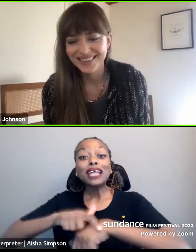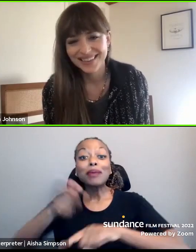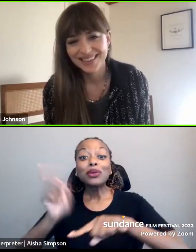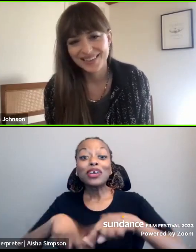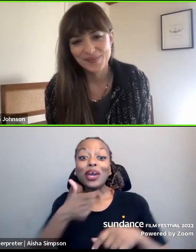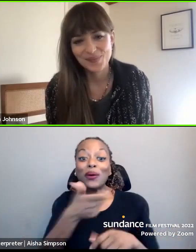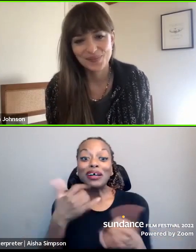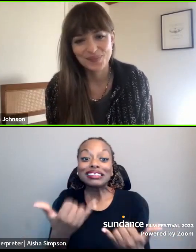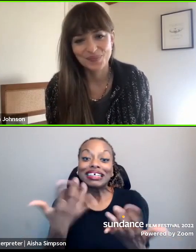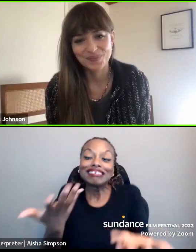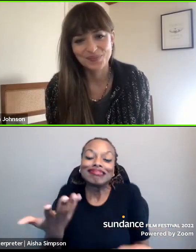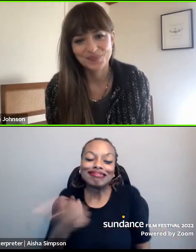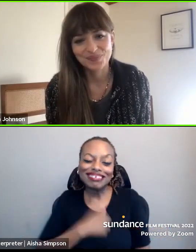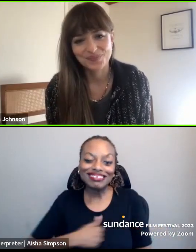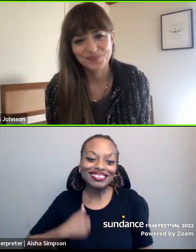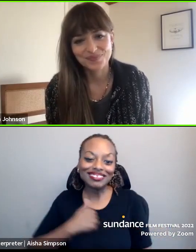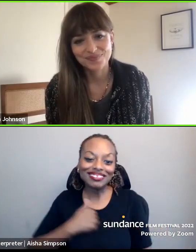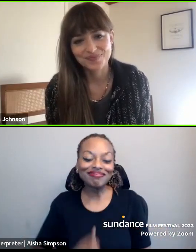swear.